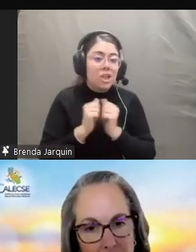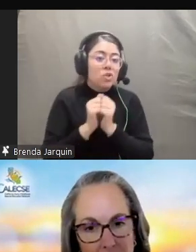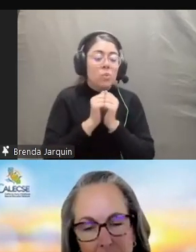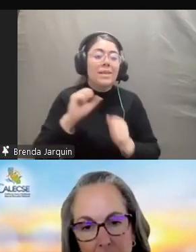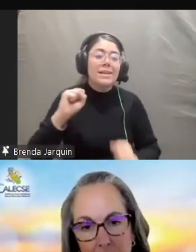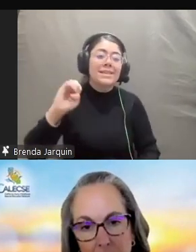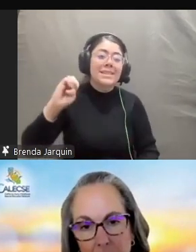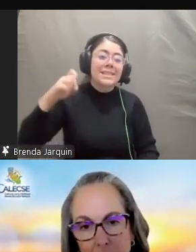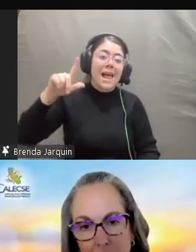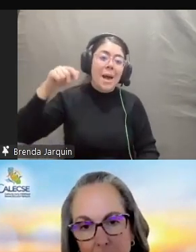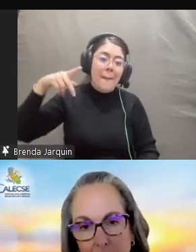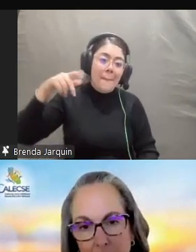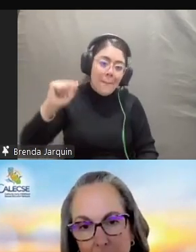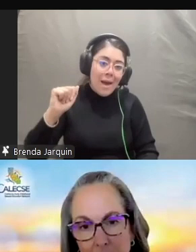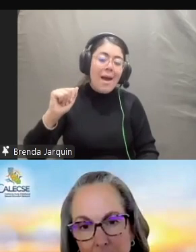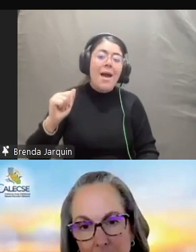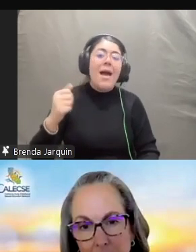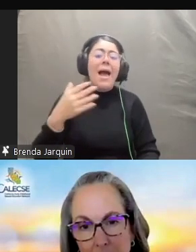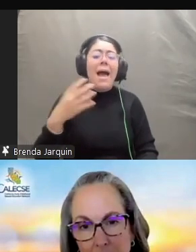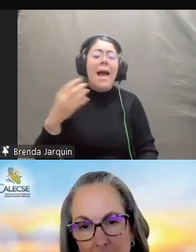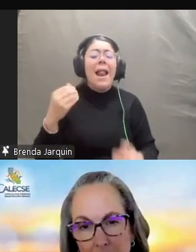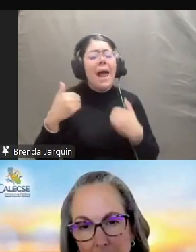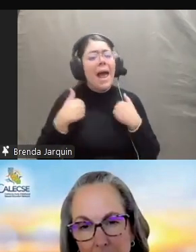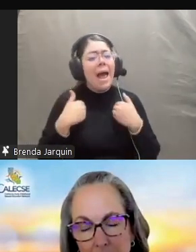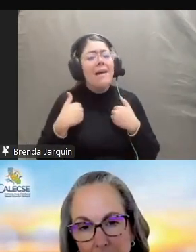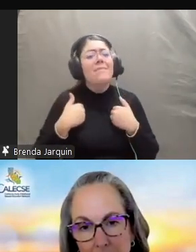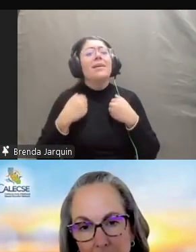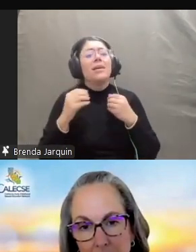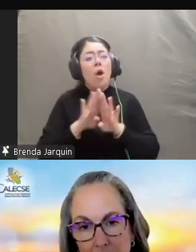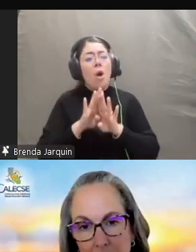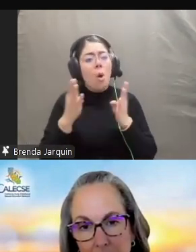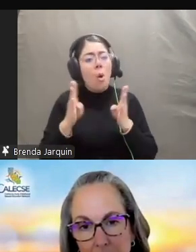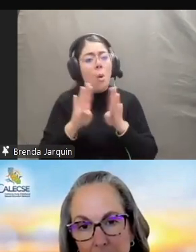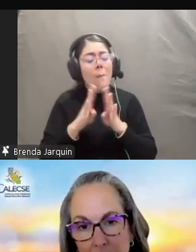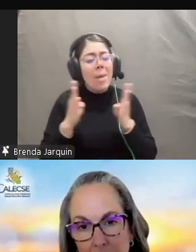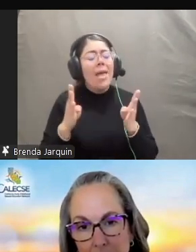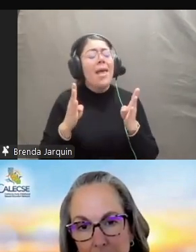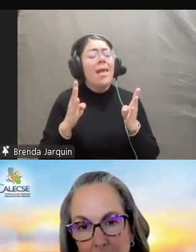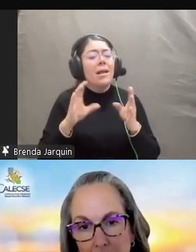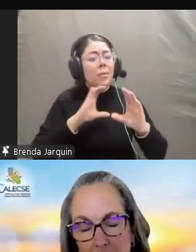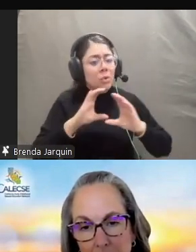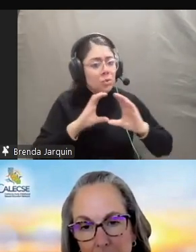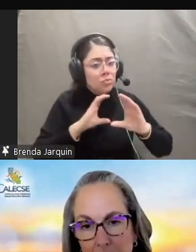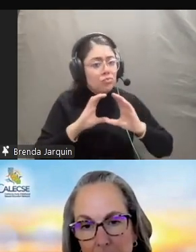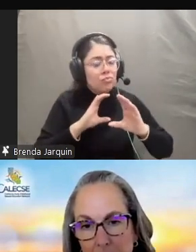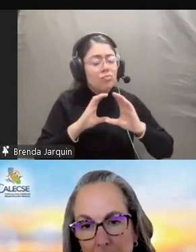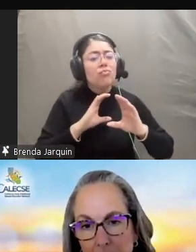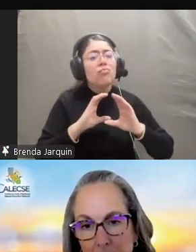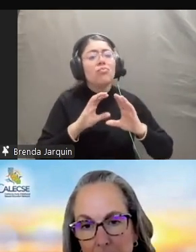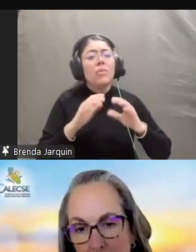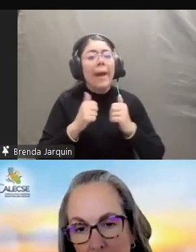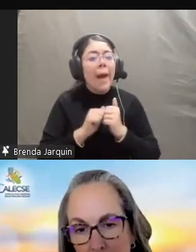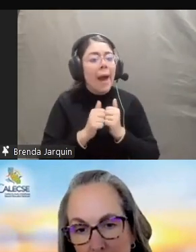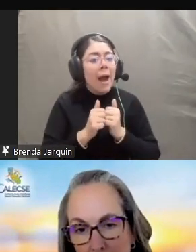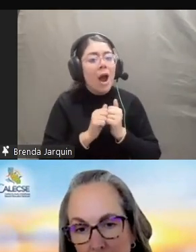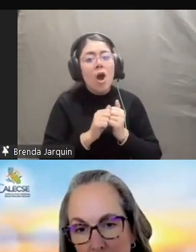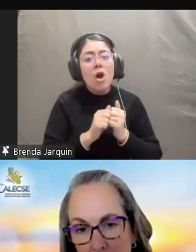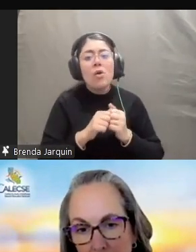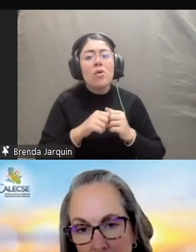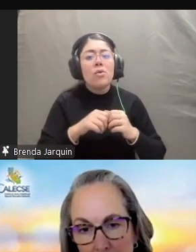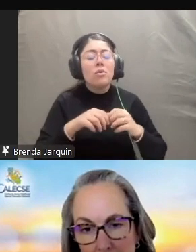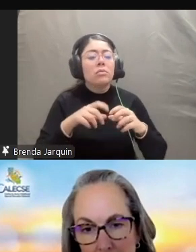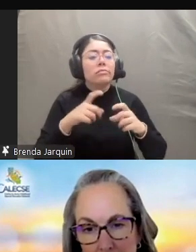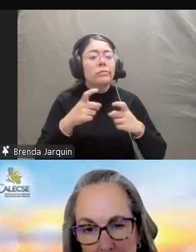those open communications to ask questions, to understand when staff changes. How can we do that?